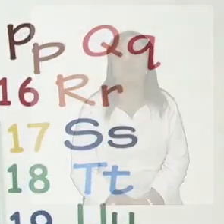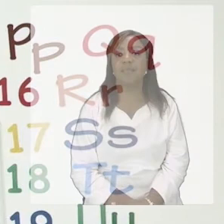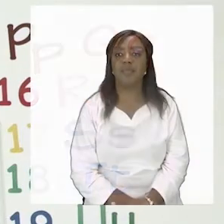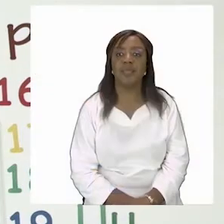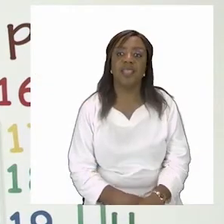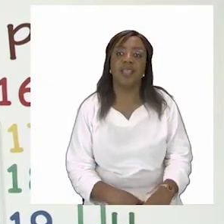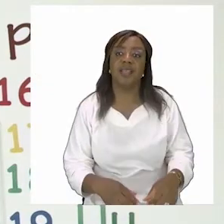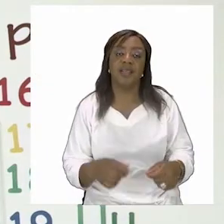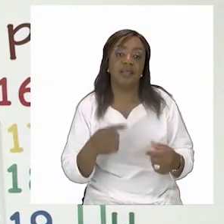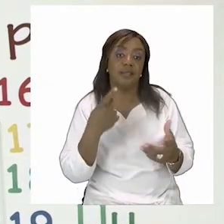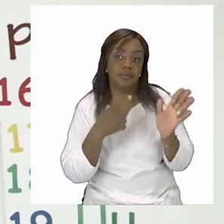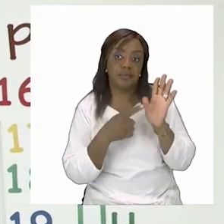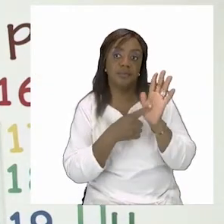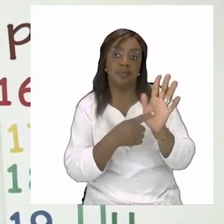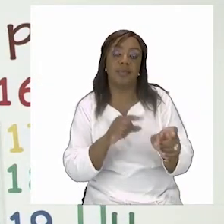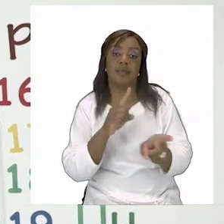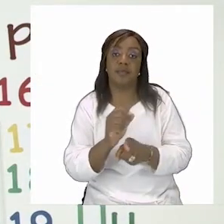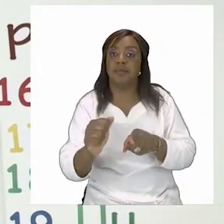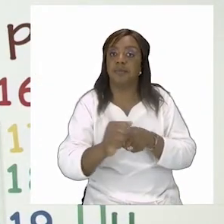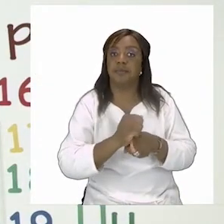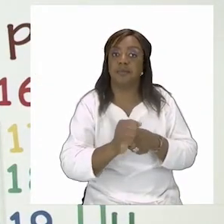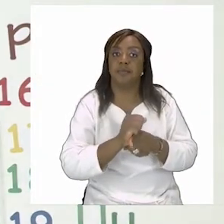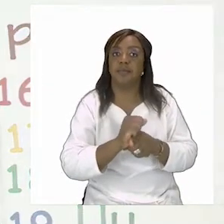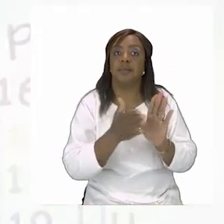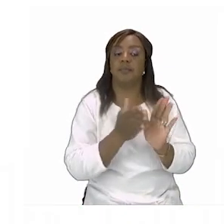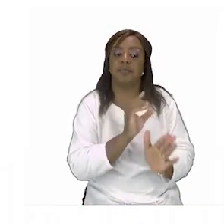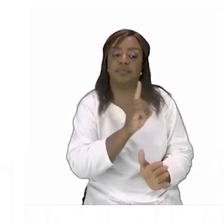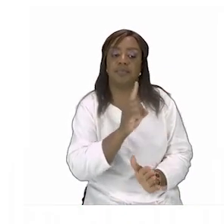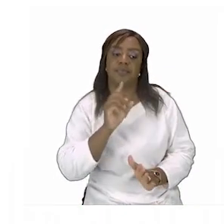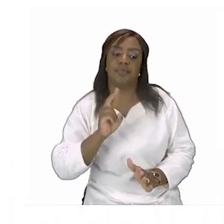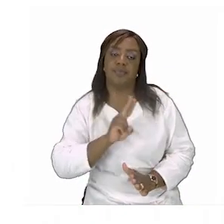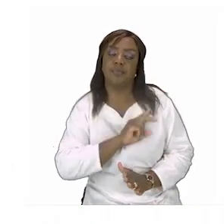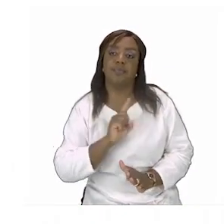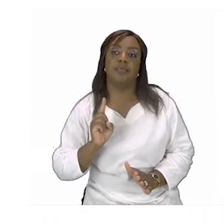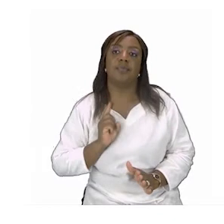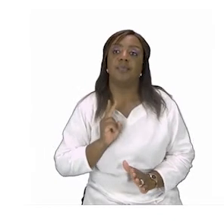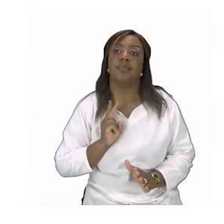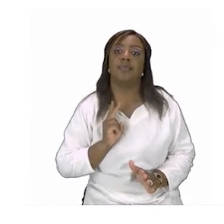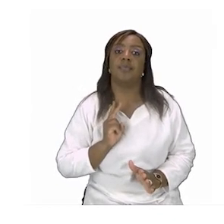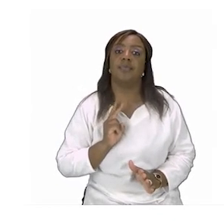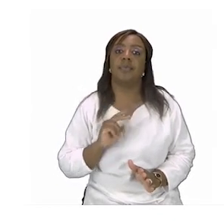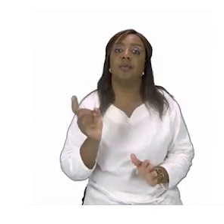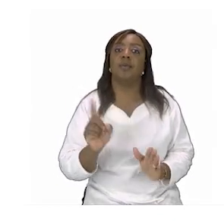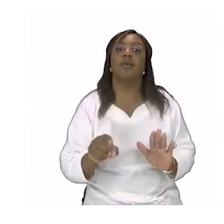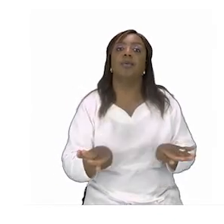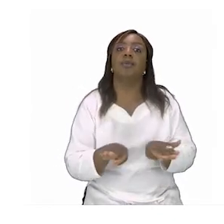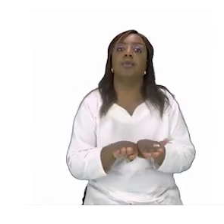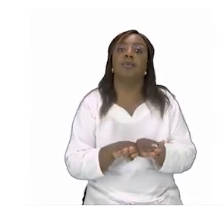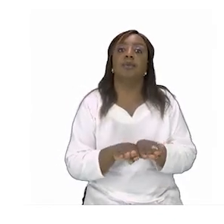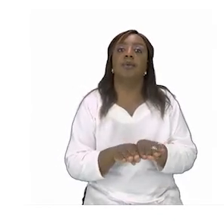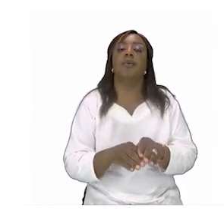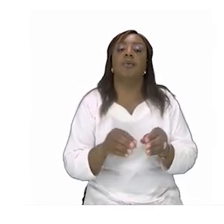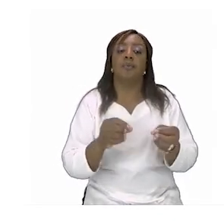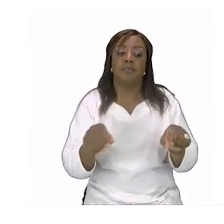Let's take a look at our first exercise on page 12. On page 12, we are going to be doing some